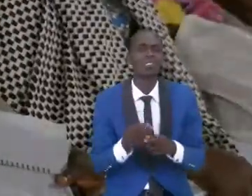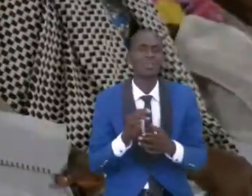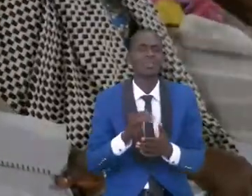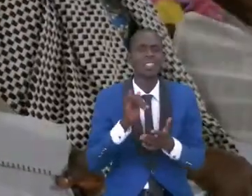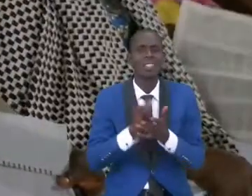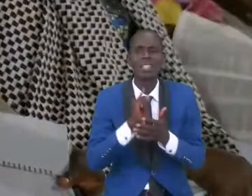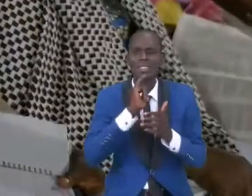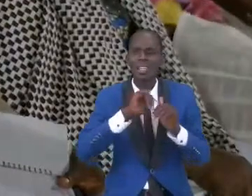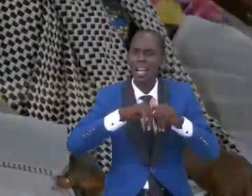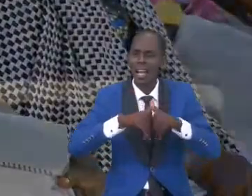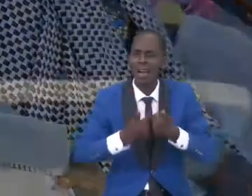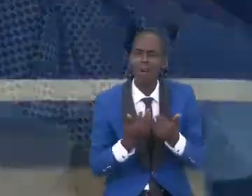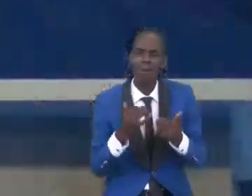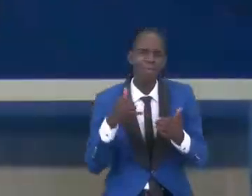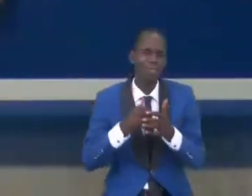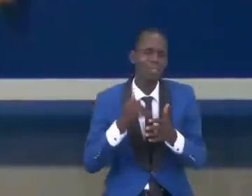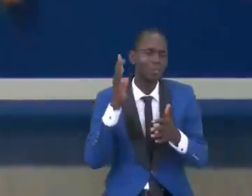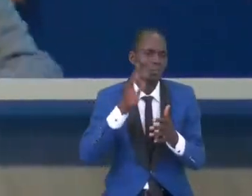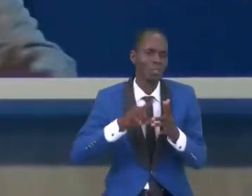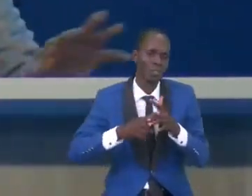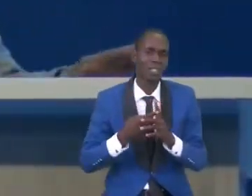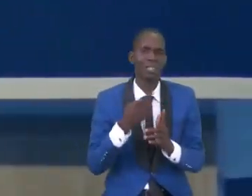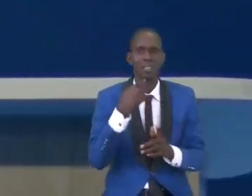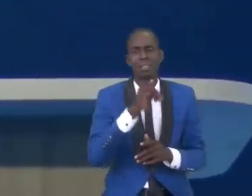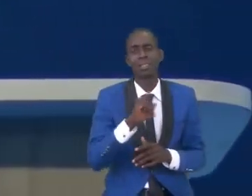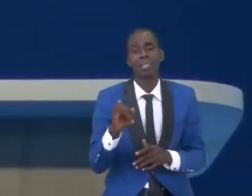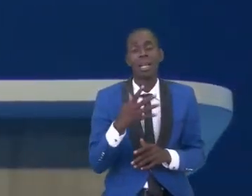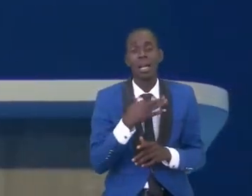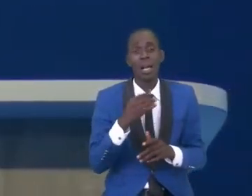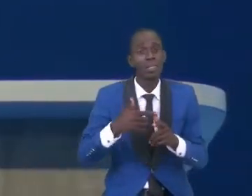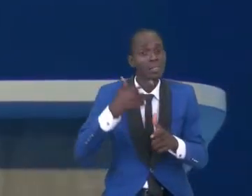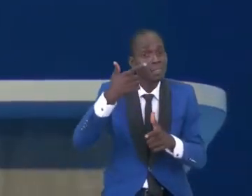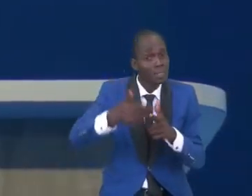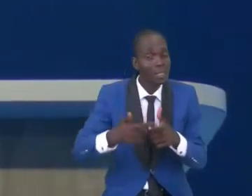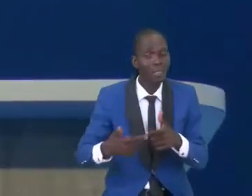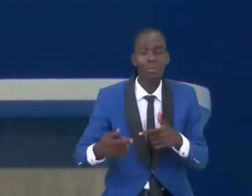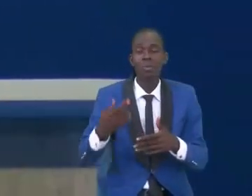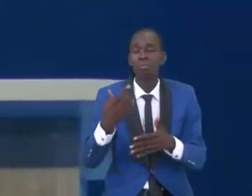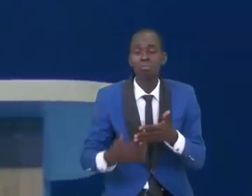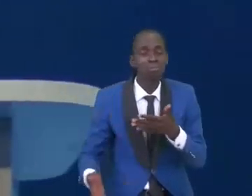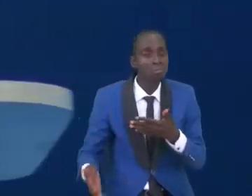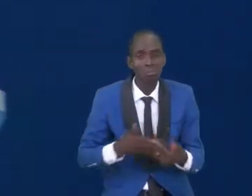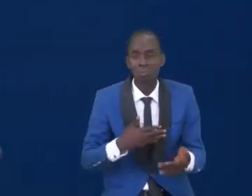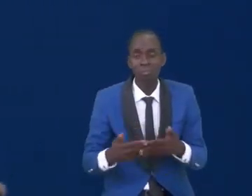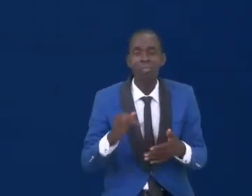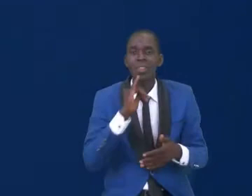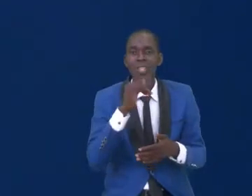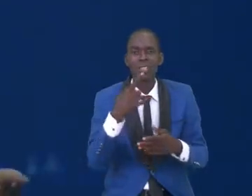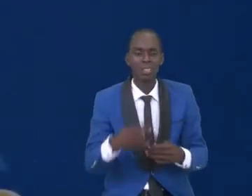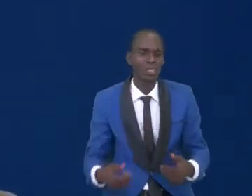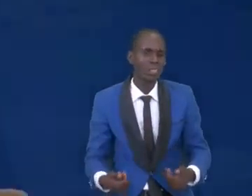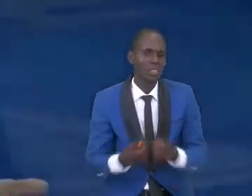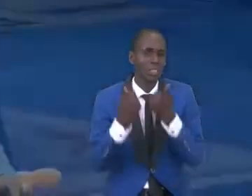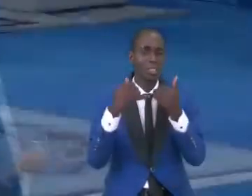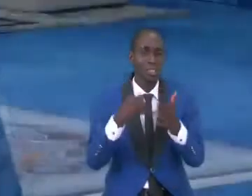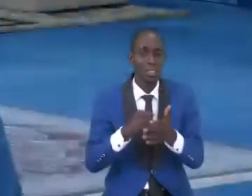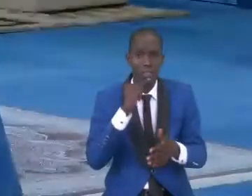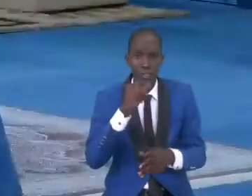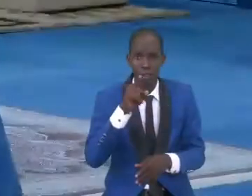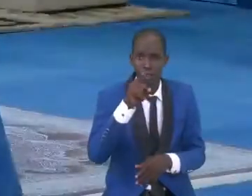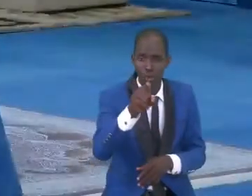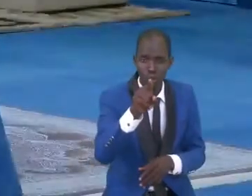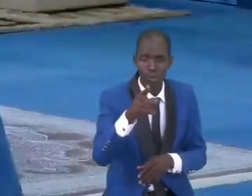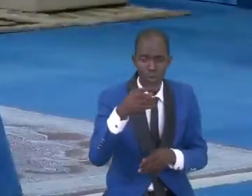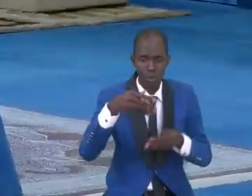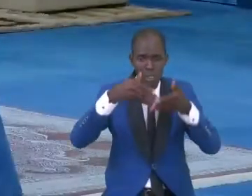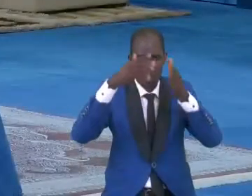started speaking, and then whatever is the challenge there, it is you, the counselor, that will